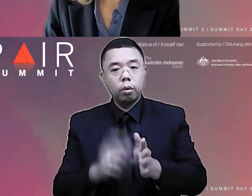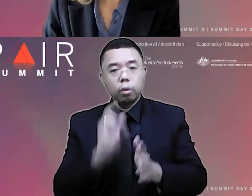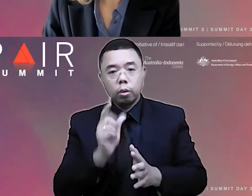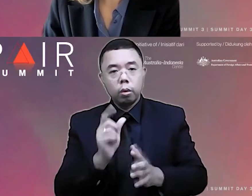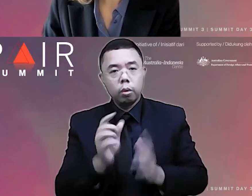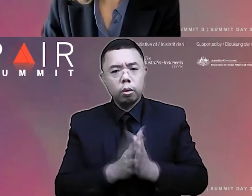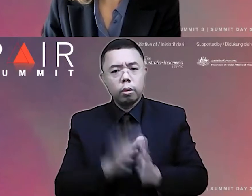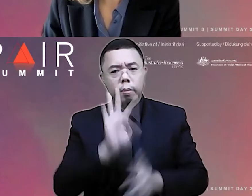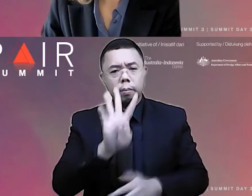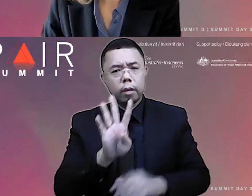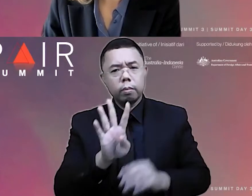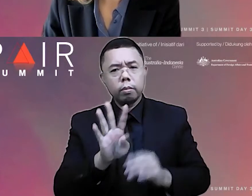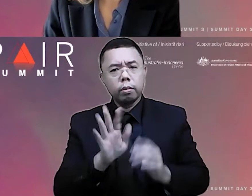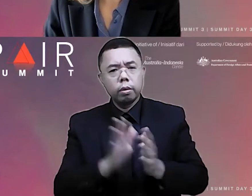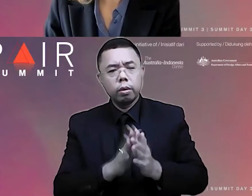so